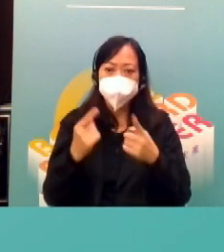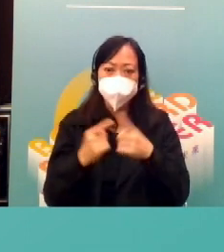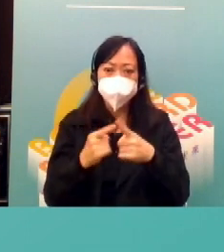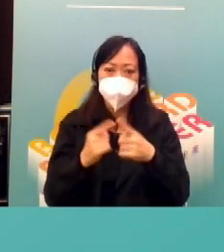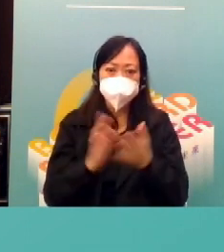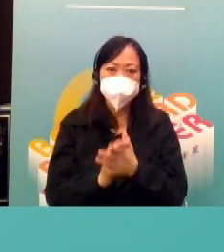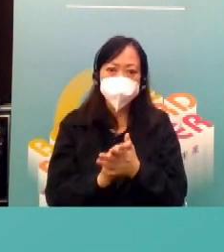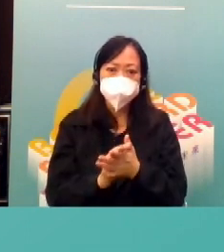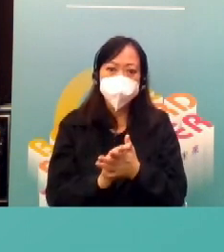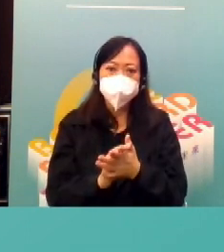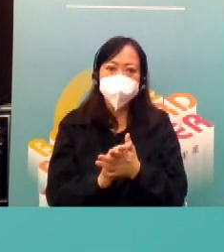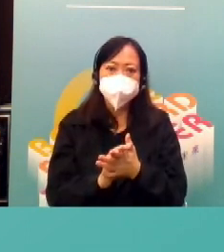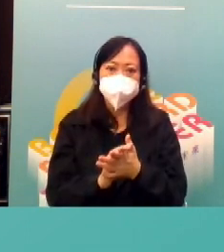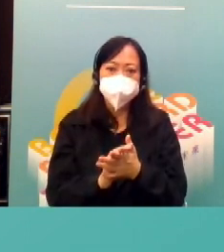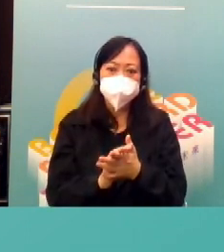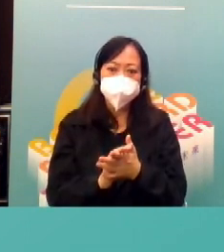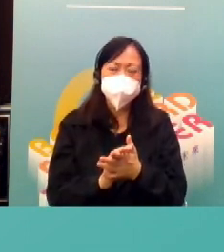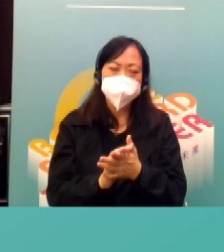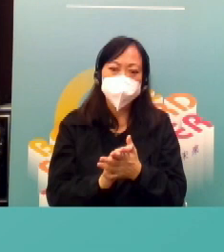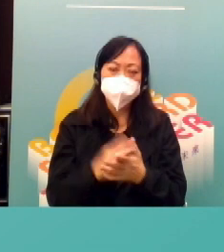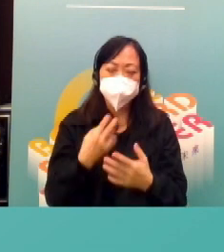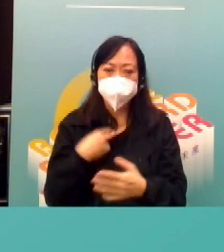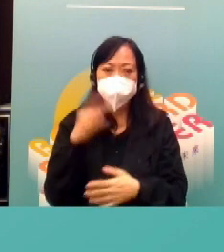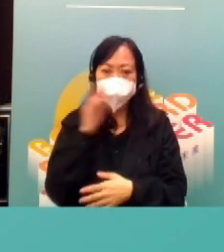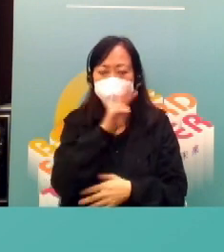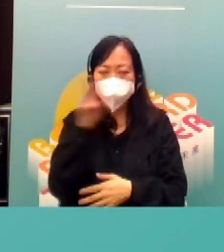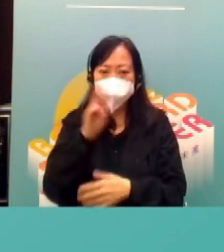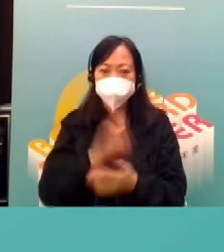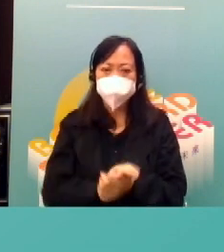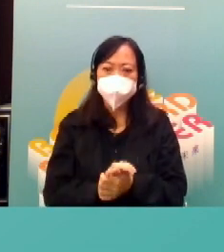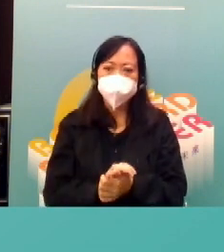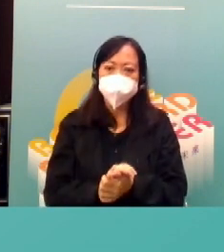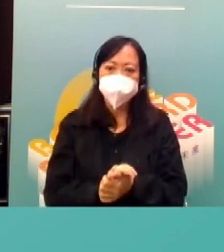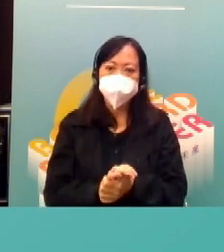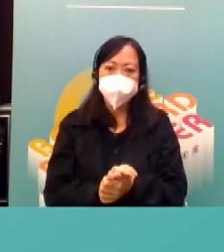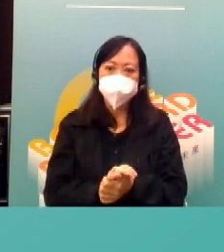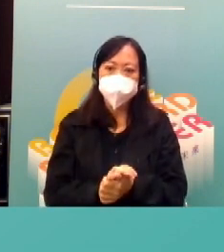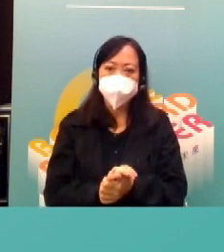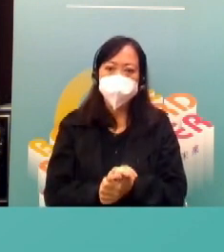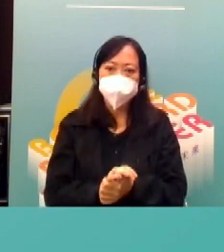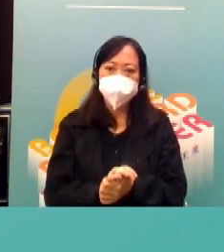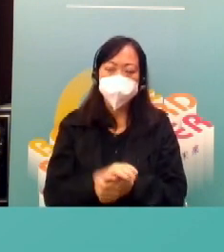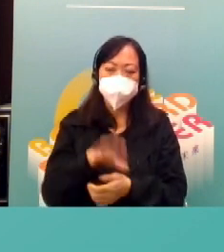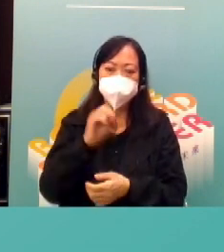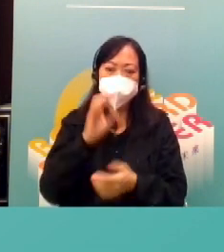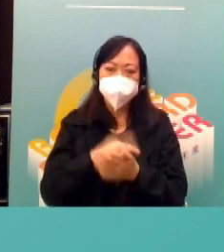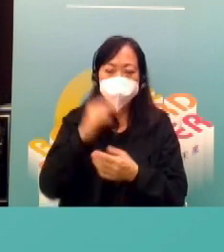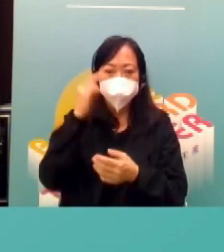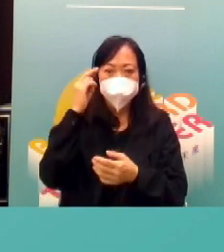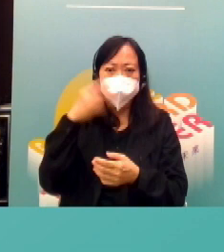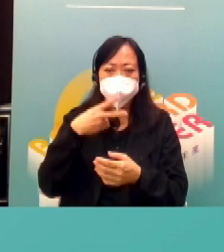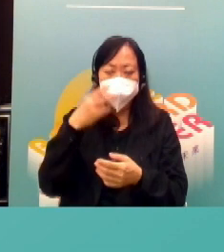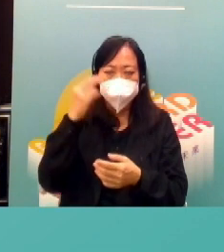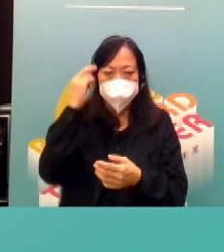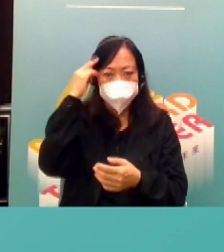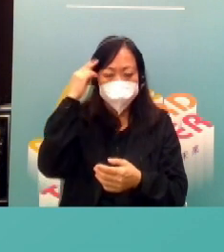society and environment. We've seen CO2 emissions increase in step with the industrial revolutions. We've